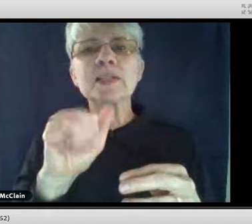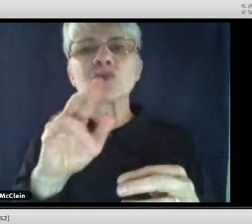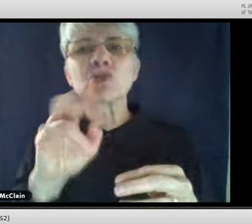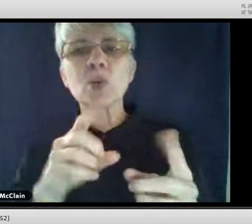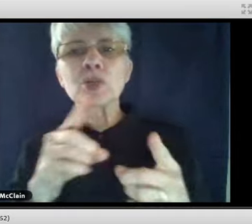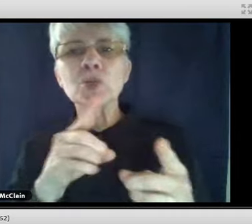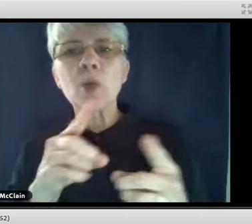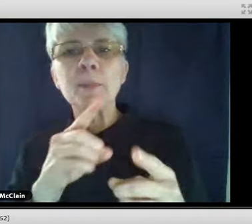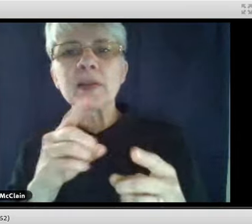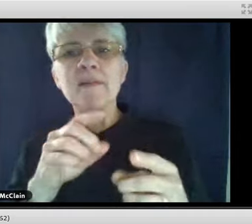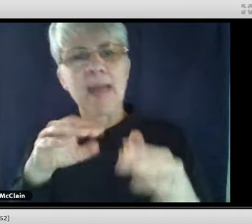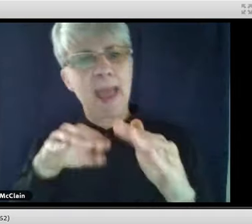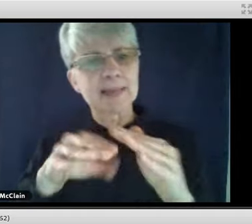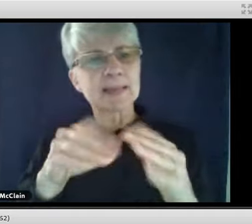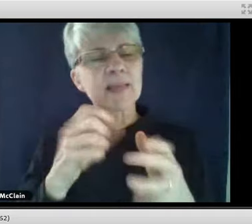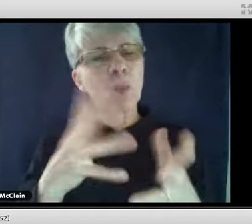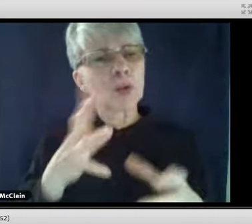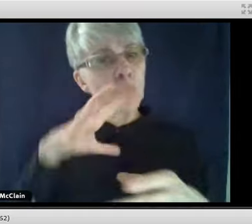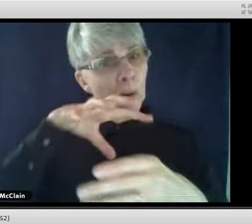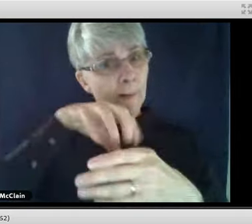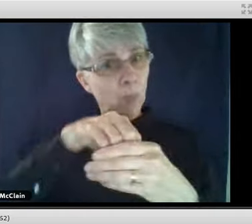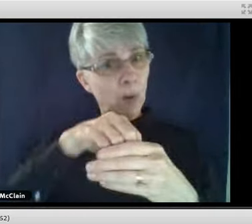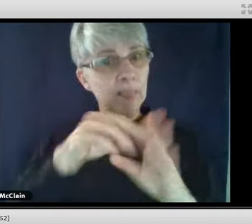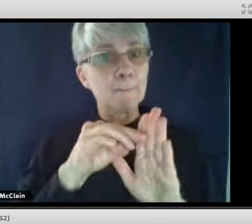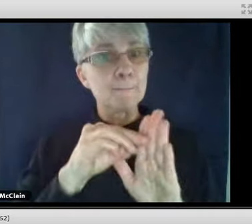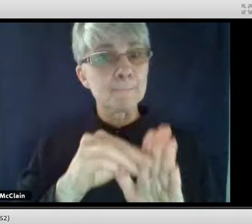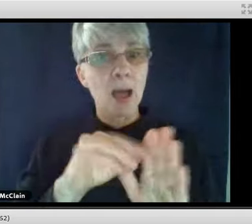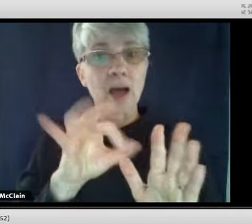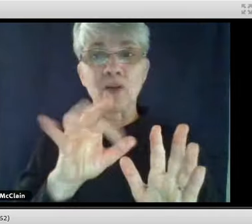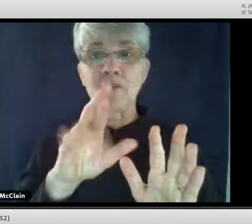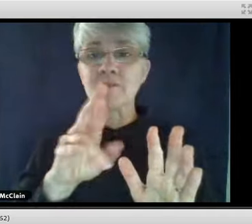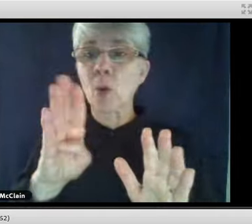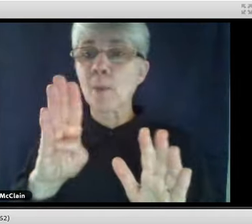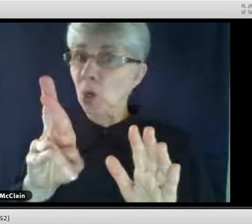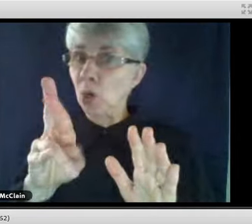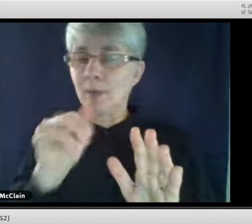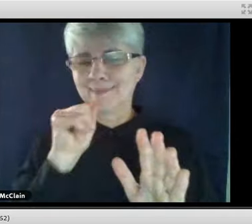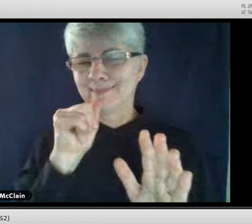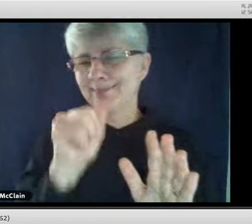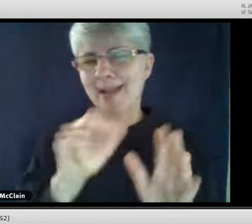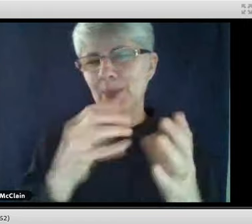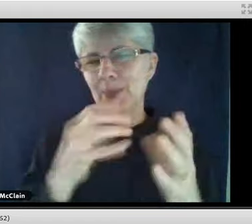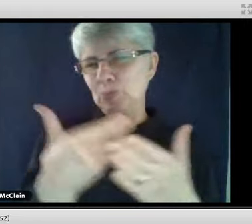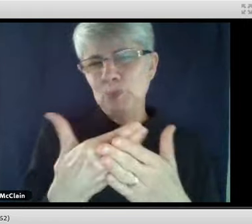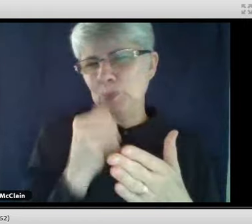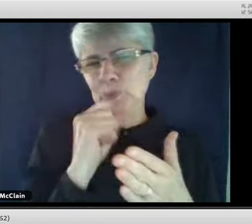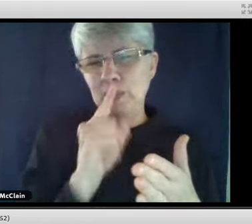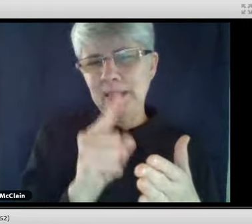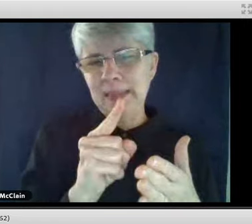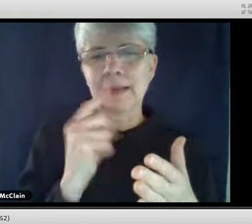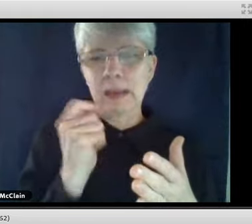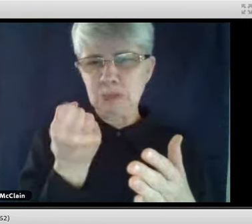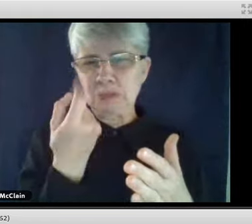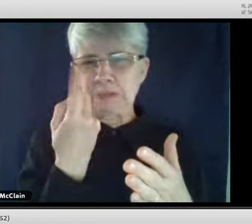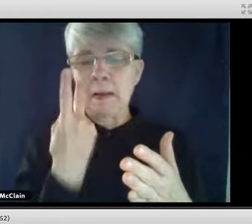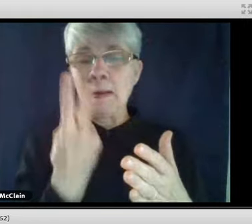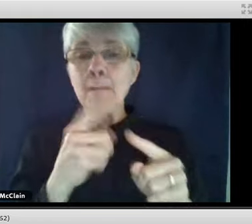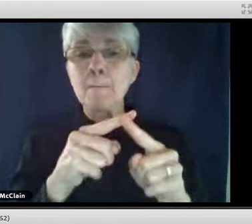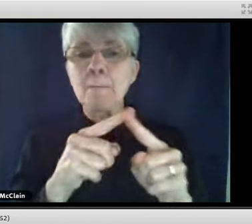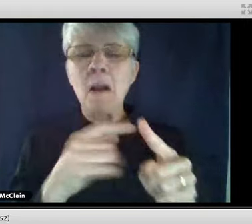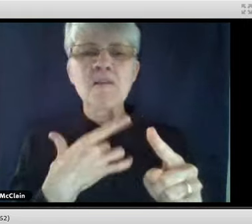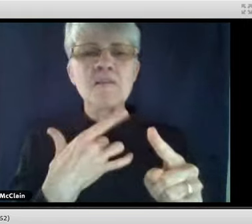to incorporate this model, FRBR, which is actually not that new, as you'll see, but they still felt